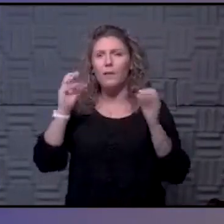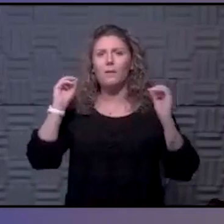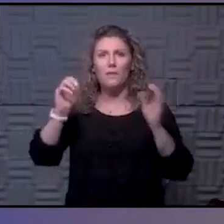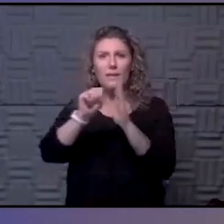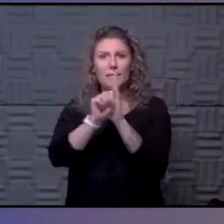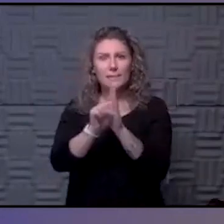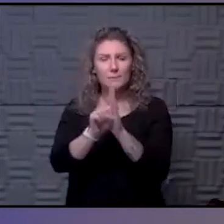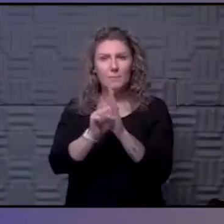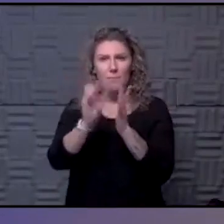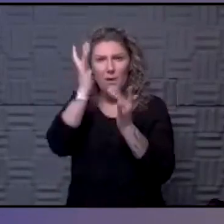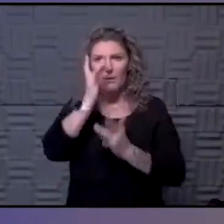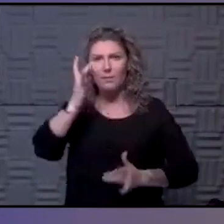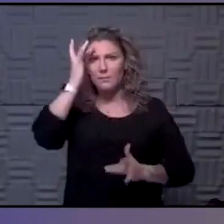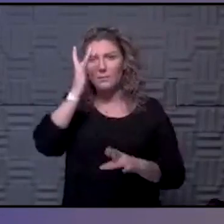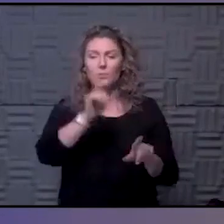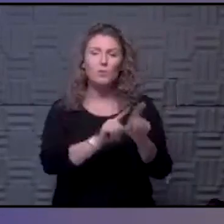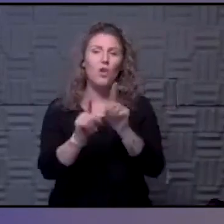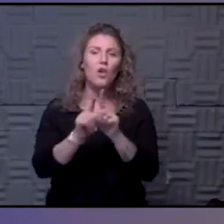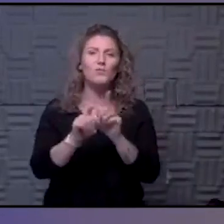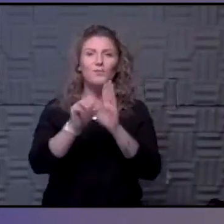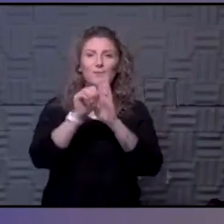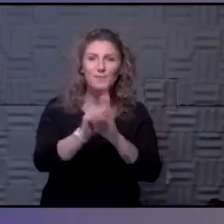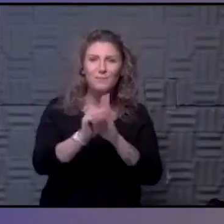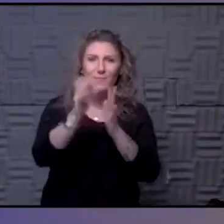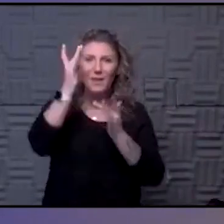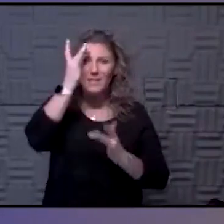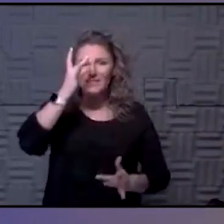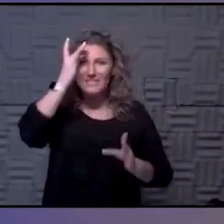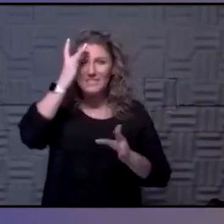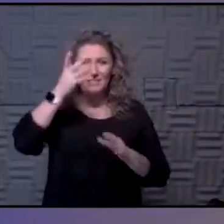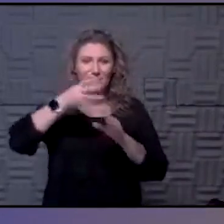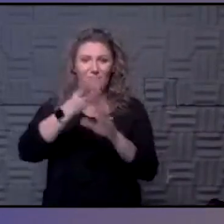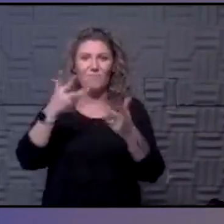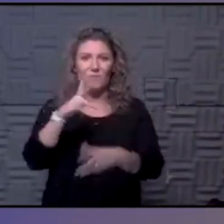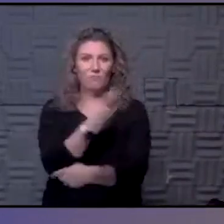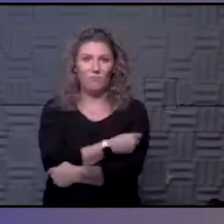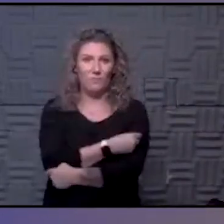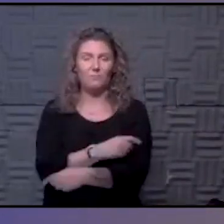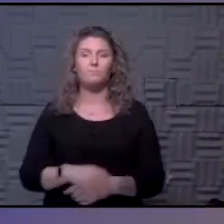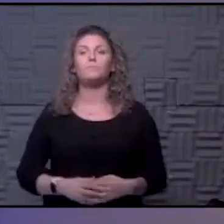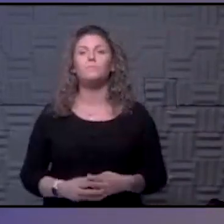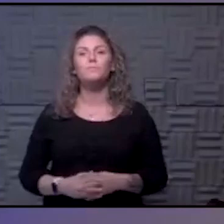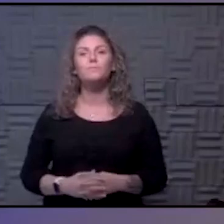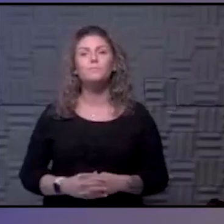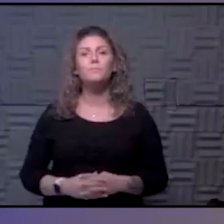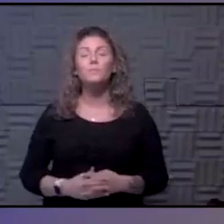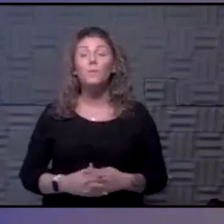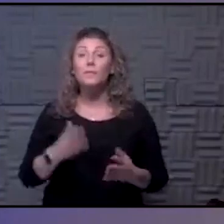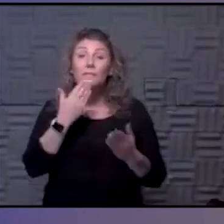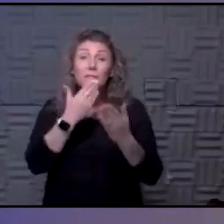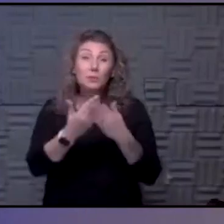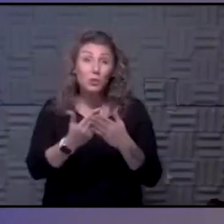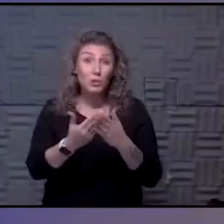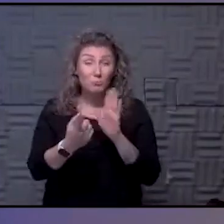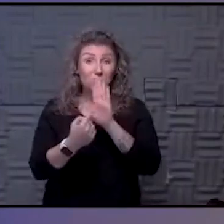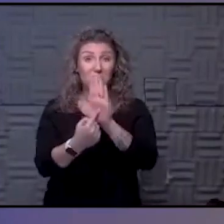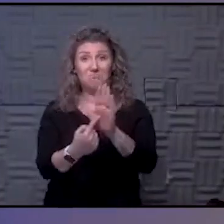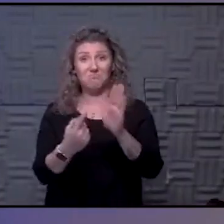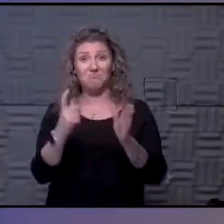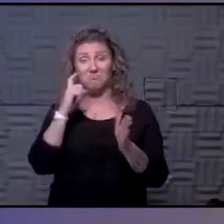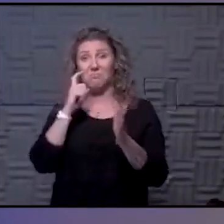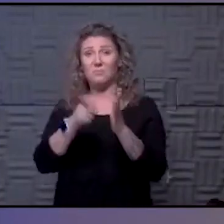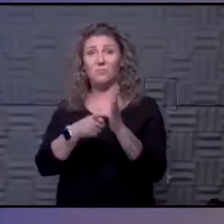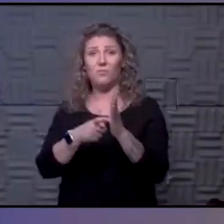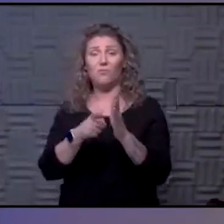asymptomatic disease, also the amount of symptomatic disease after vaccination as well. So that is a good signal. Some of that signal